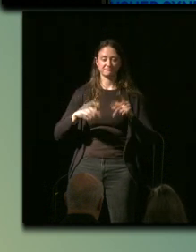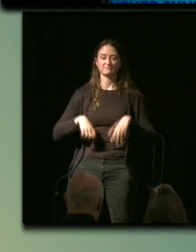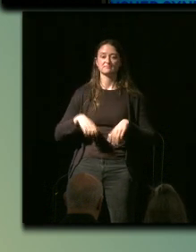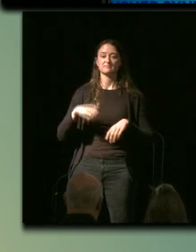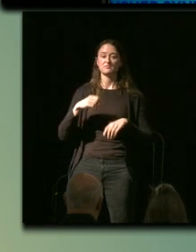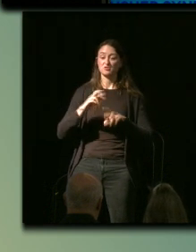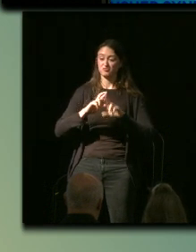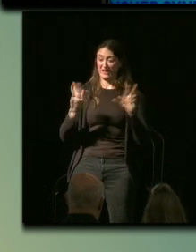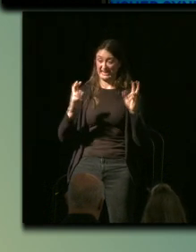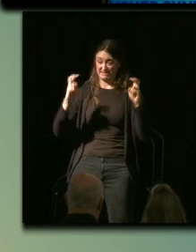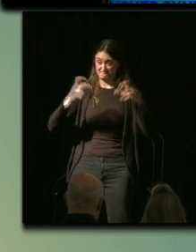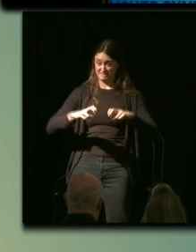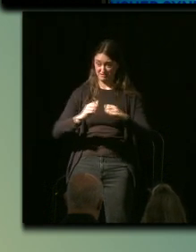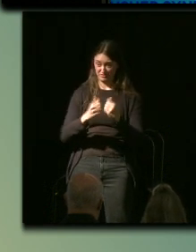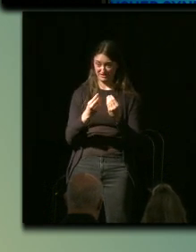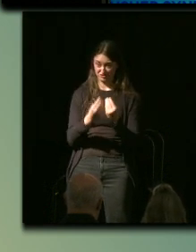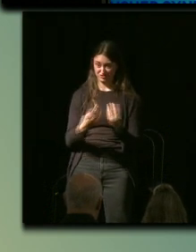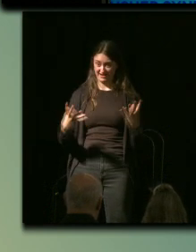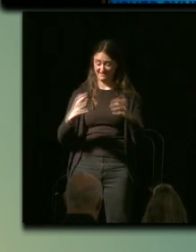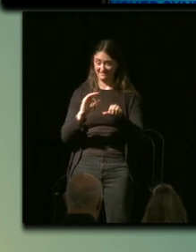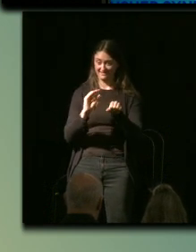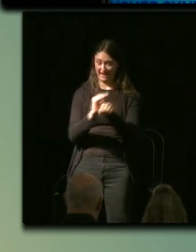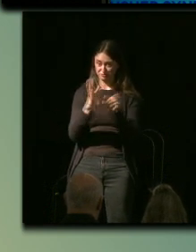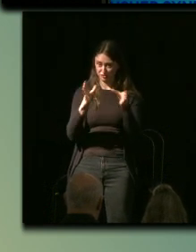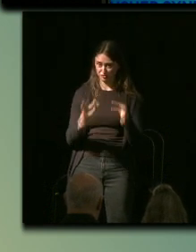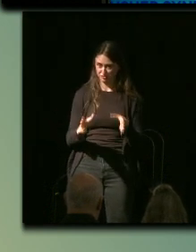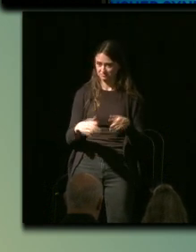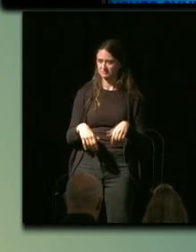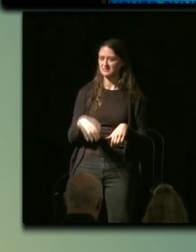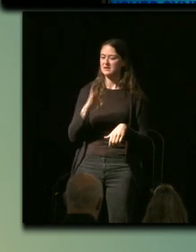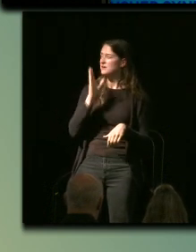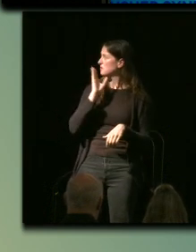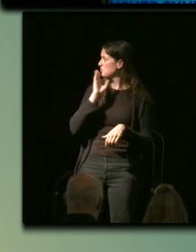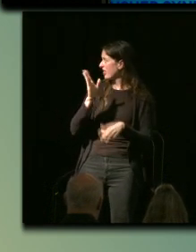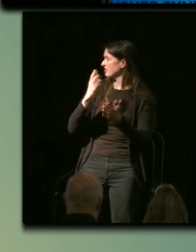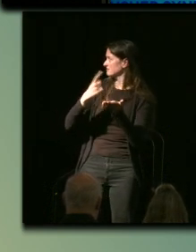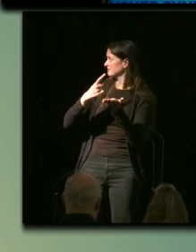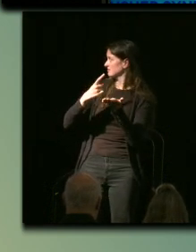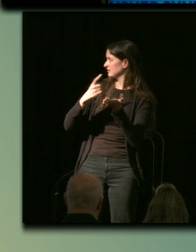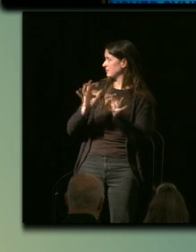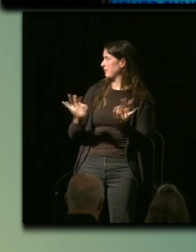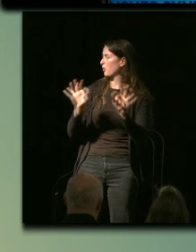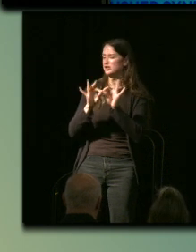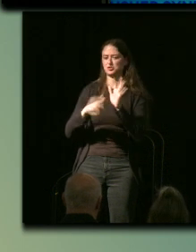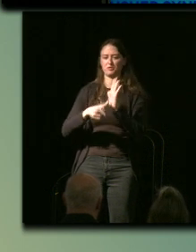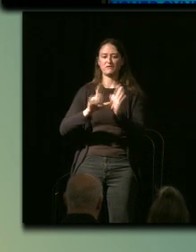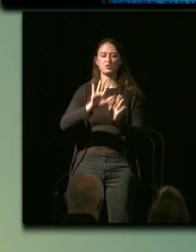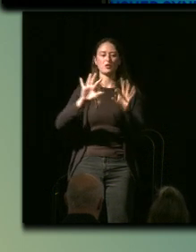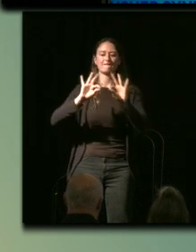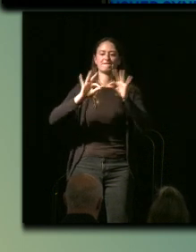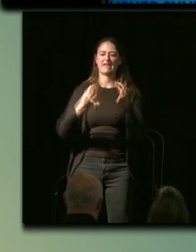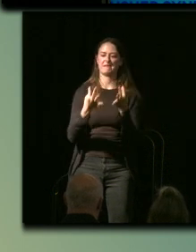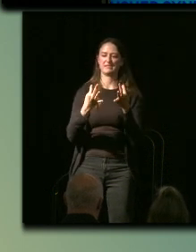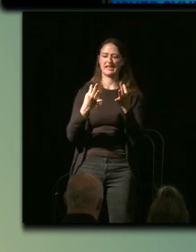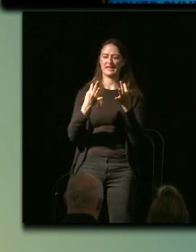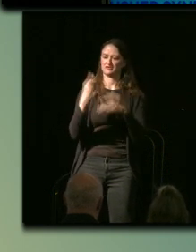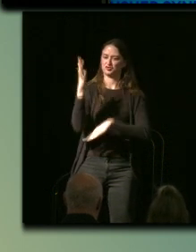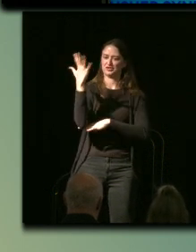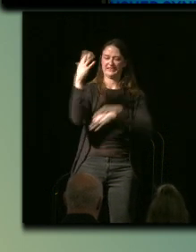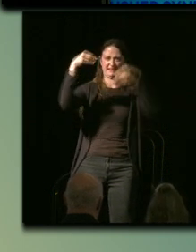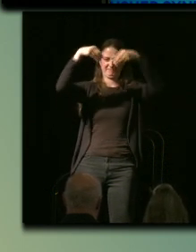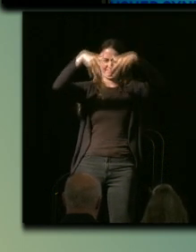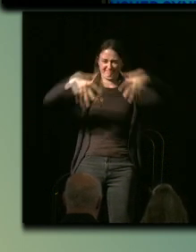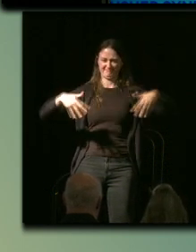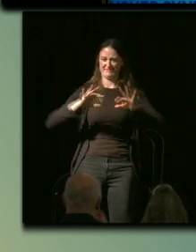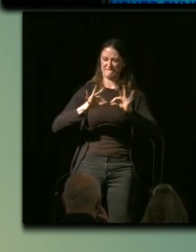what age, how severe, what frequencies, is it profound, moderate, severe, etc., what type of hearing loss, conductive,